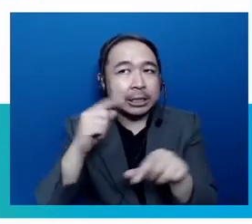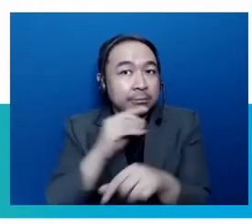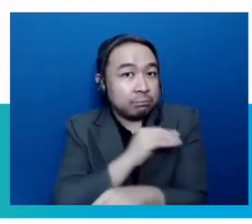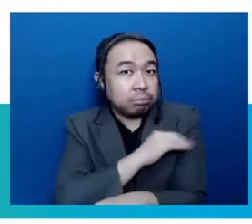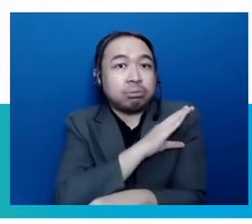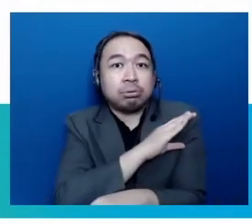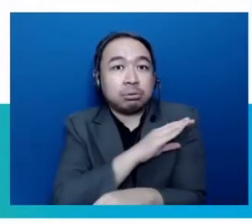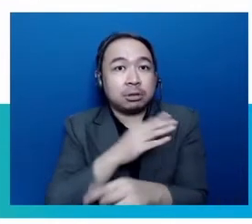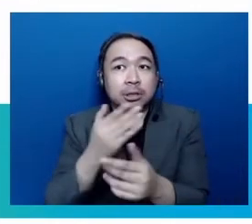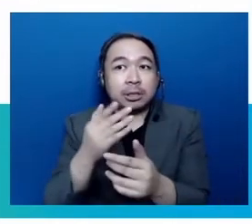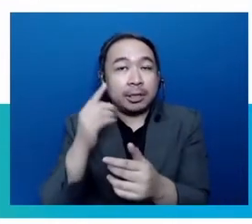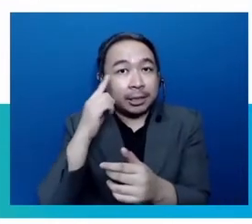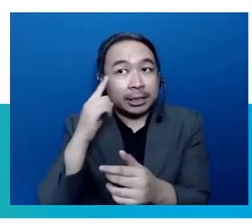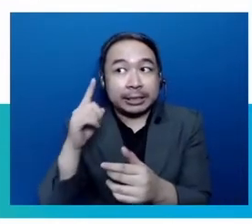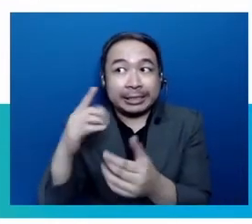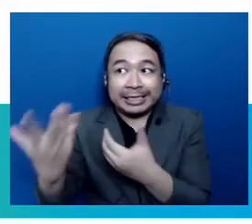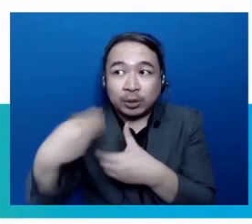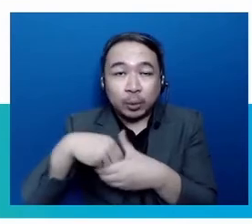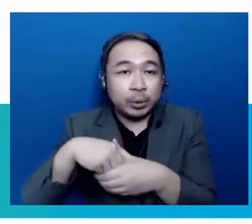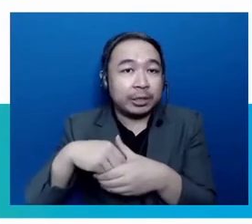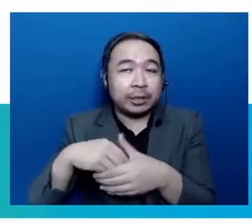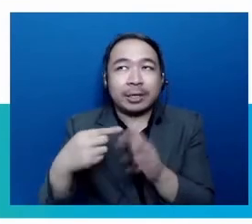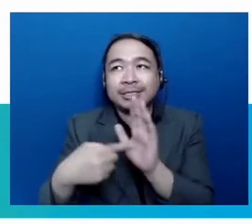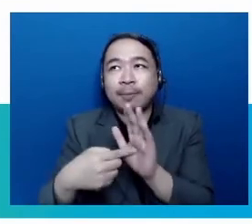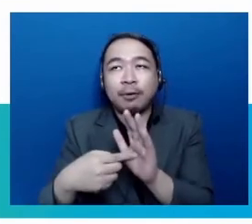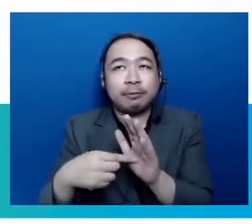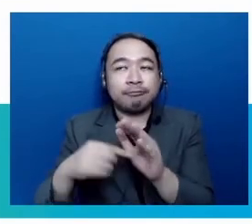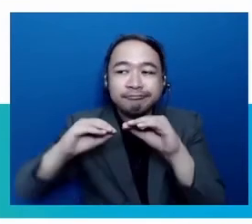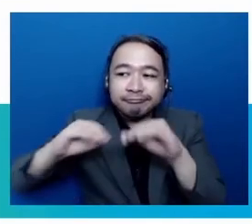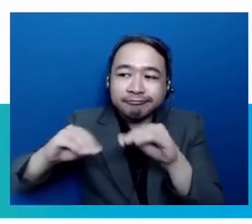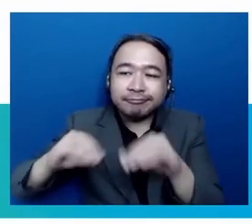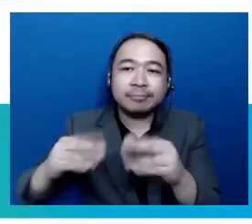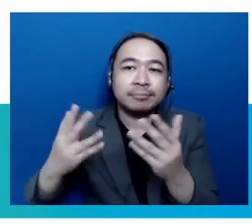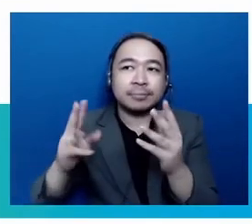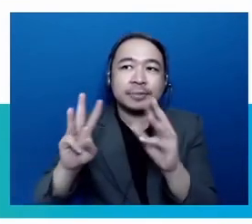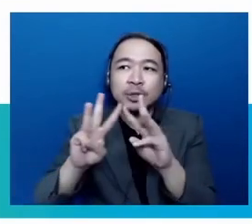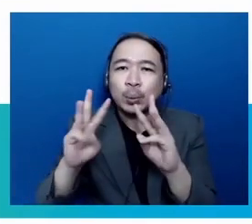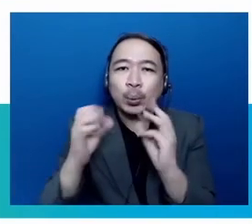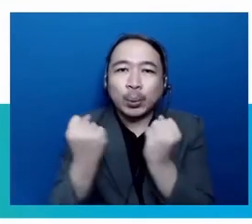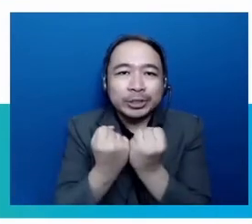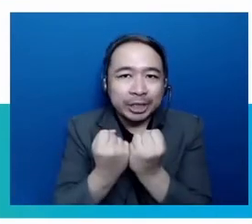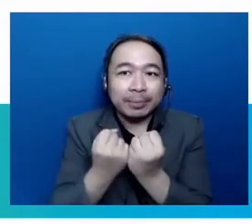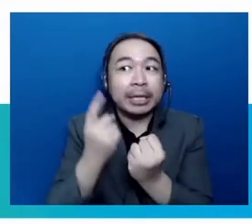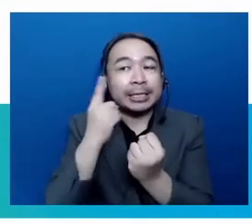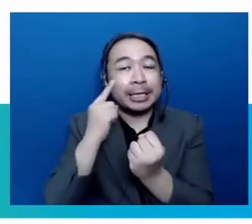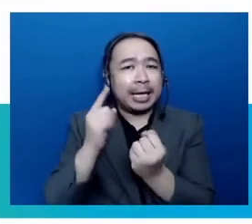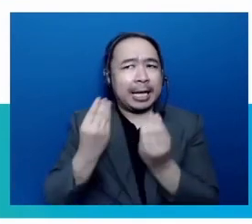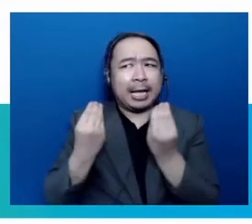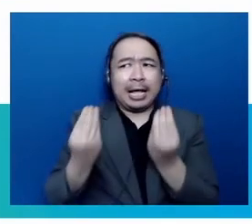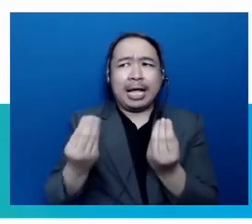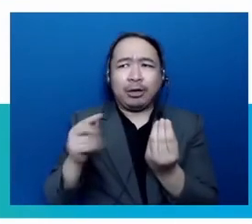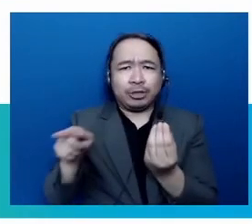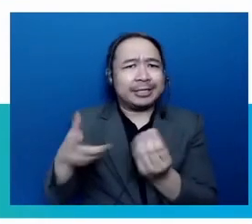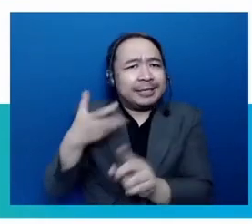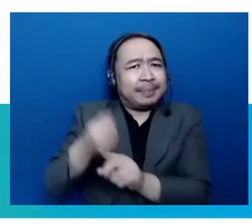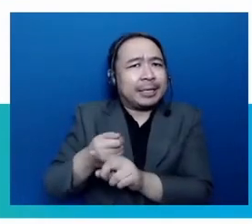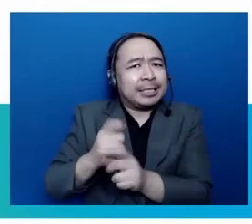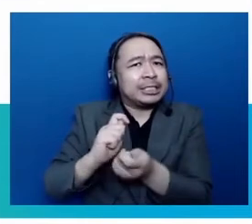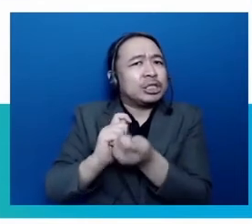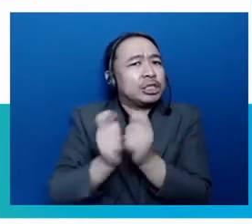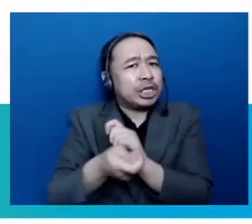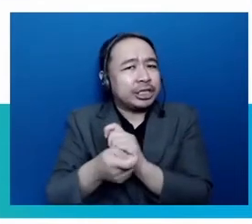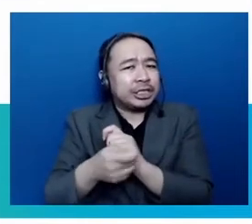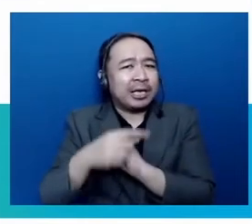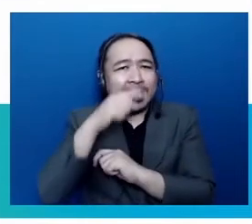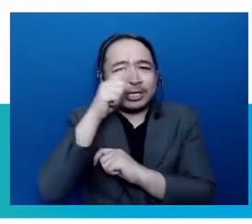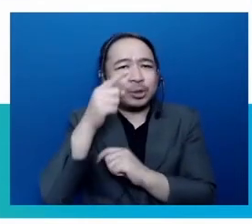in terms of including them in a workshop, because that's just performative, right? How do we make that kind of change, behavior change,